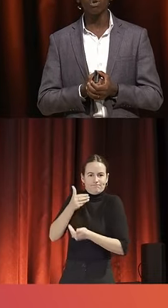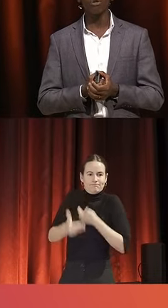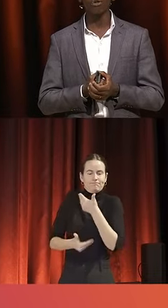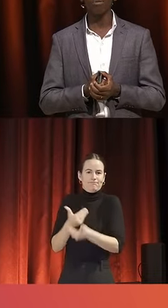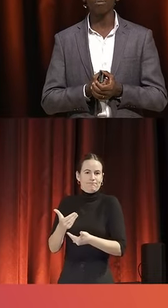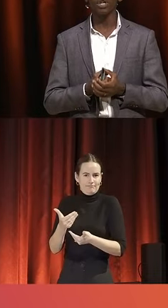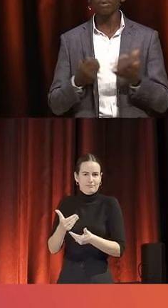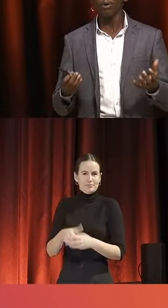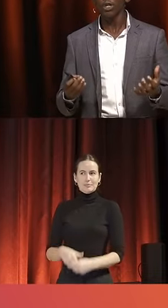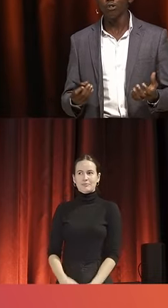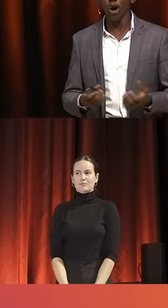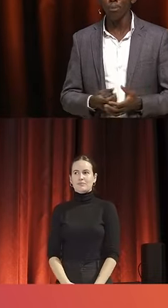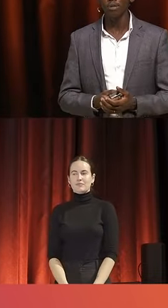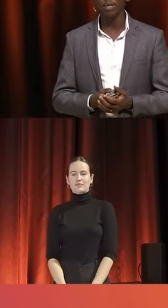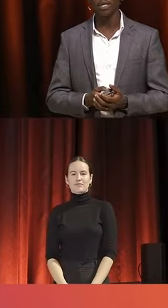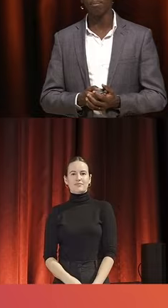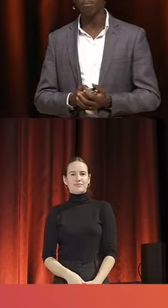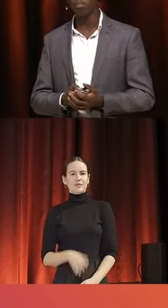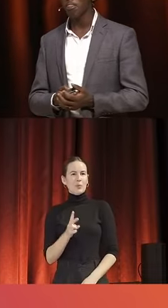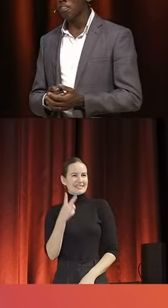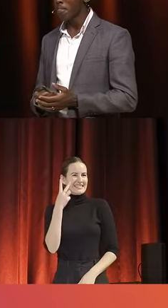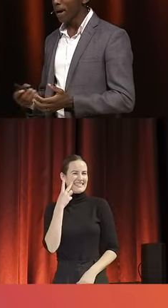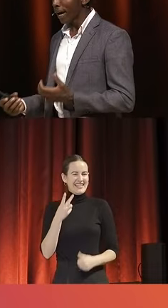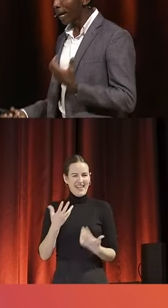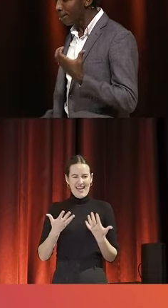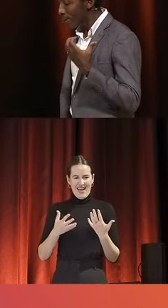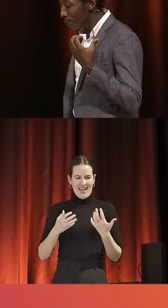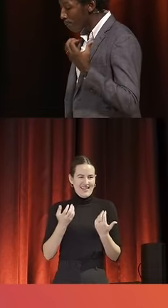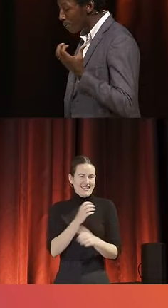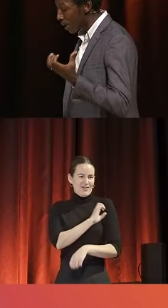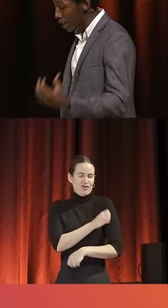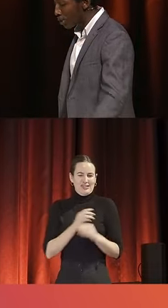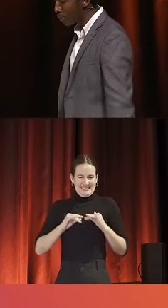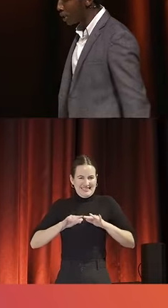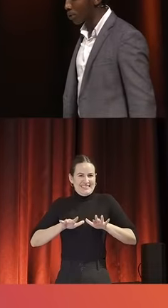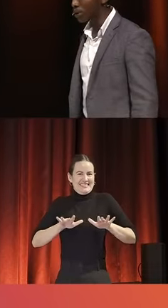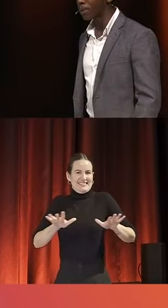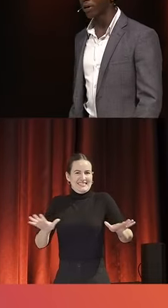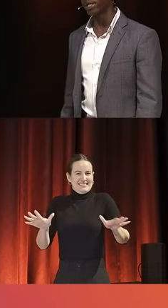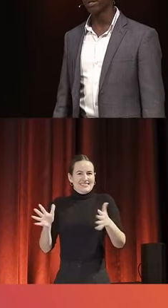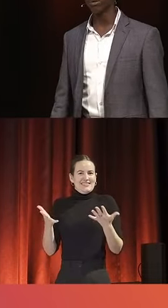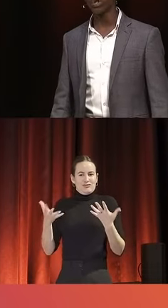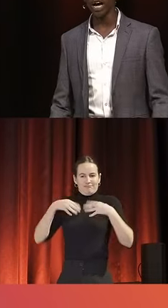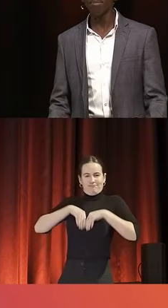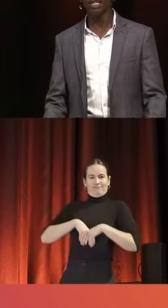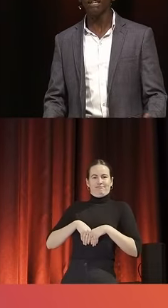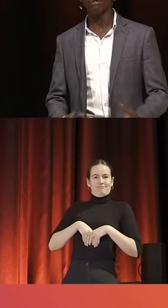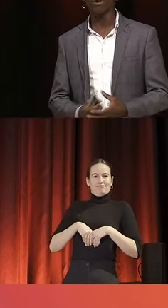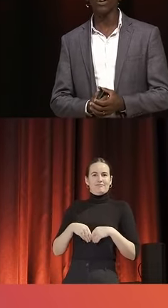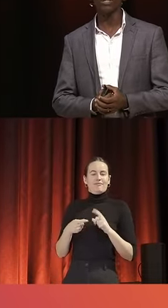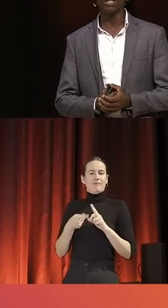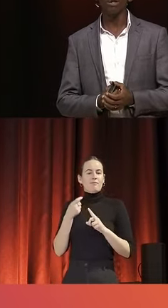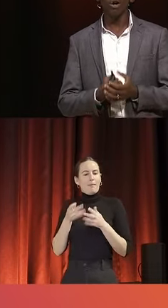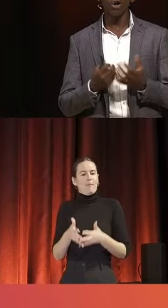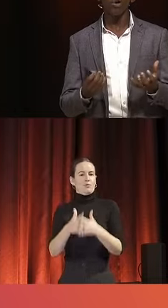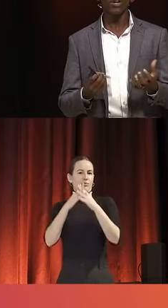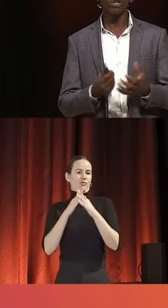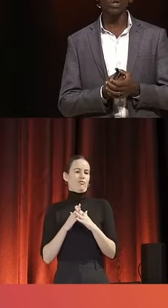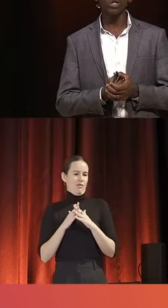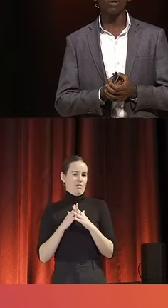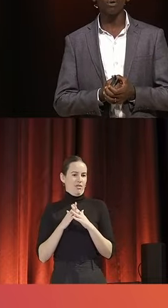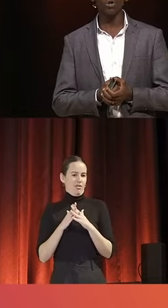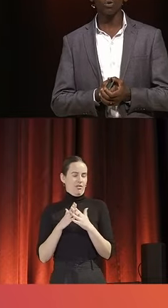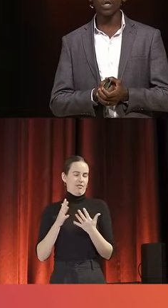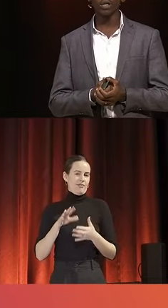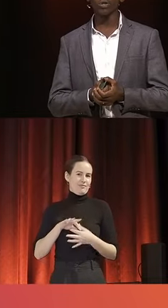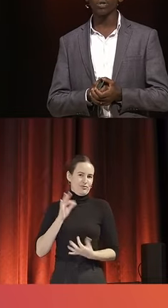to draw from, a spirit of optimism, and an entrepreneurial spirit, which I believe are the core